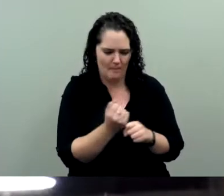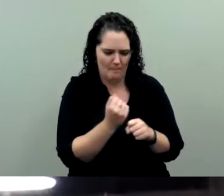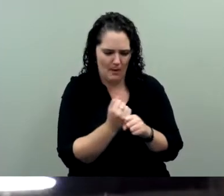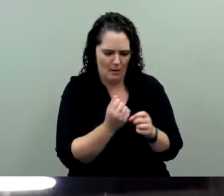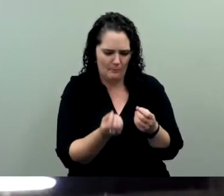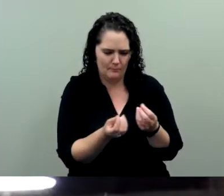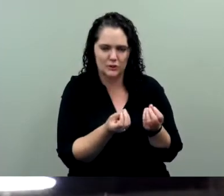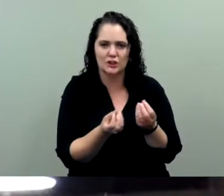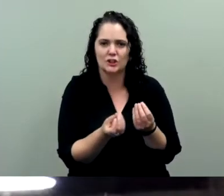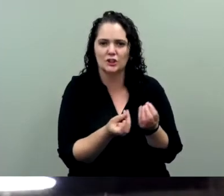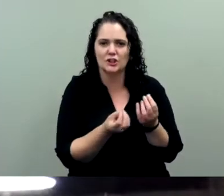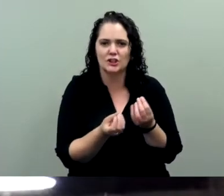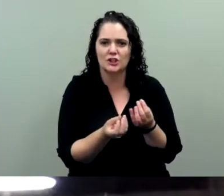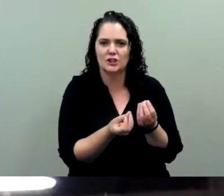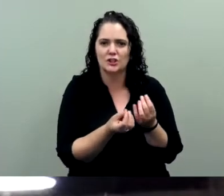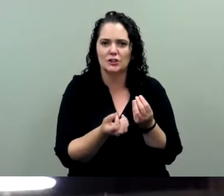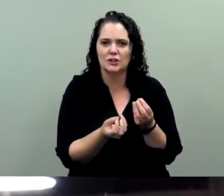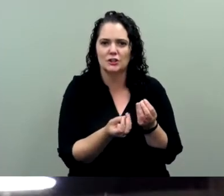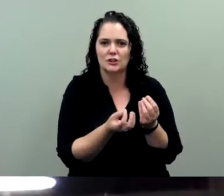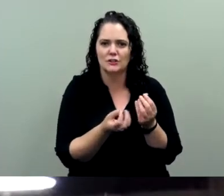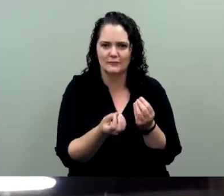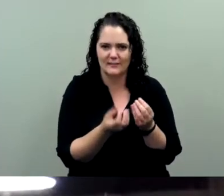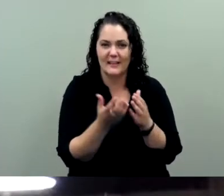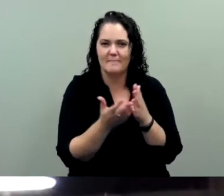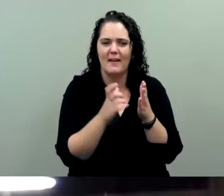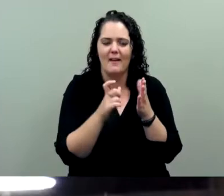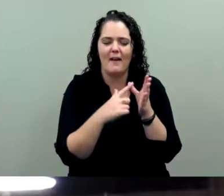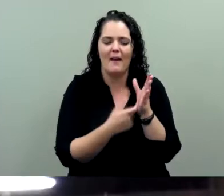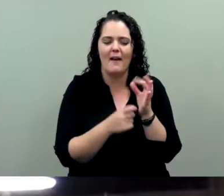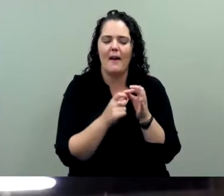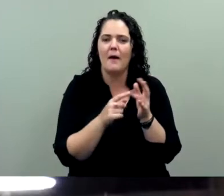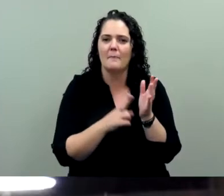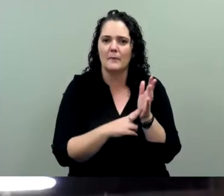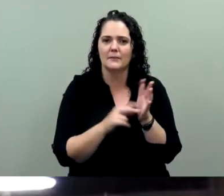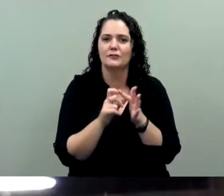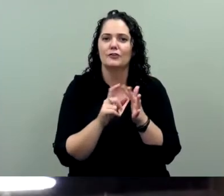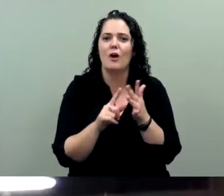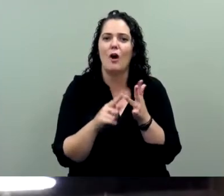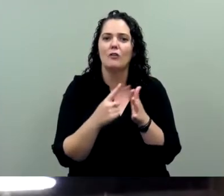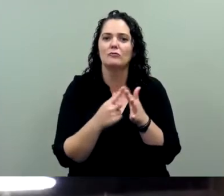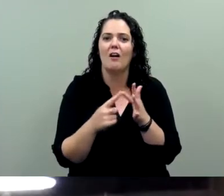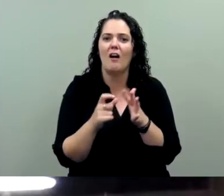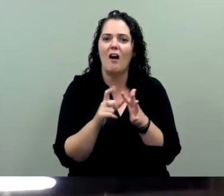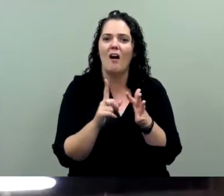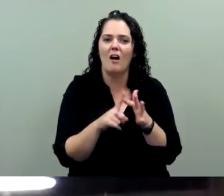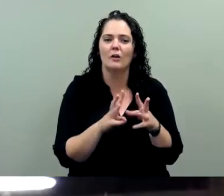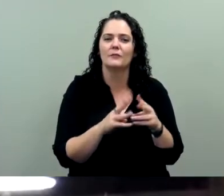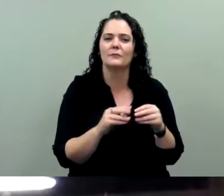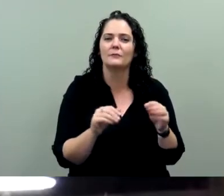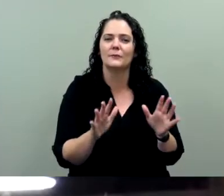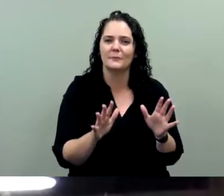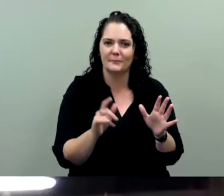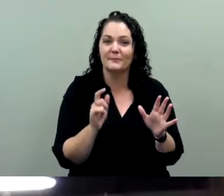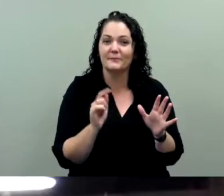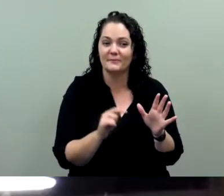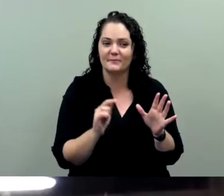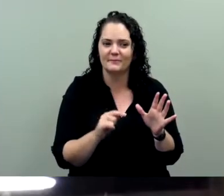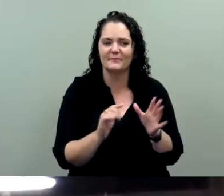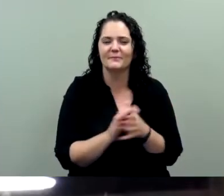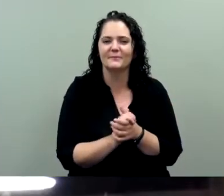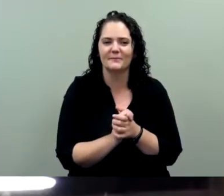start to bubble a little bit. It'll release that carbon dioxide when you do that. So I will do that too. I'm just going to take